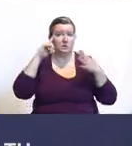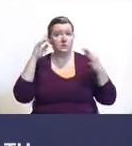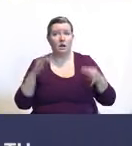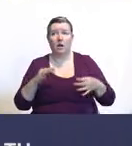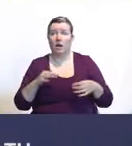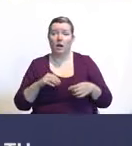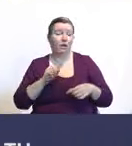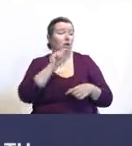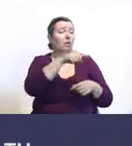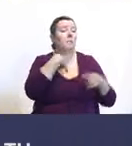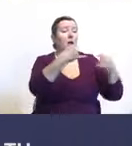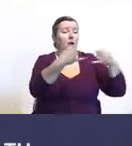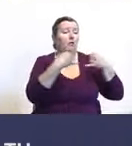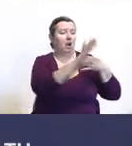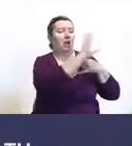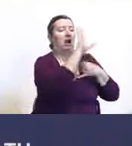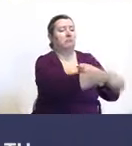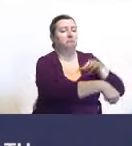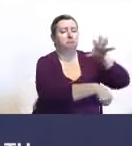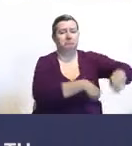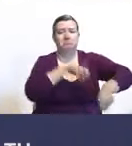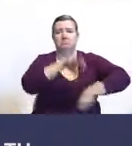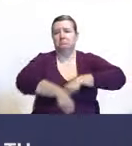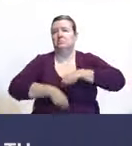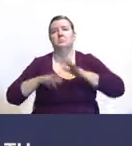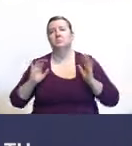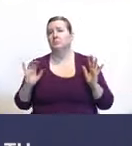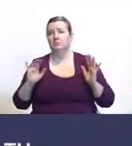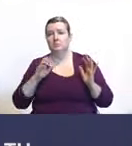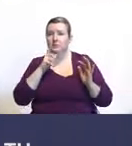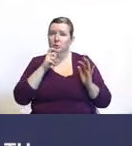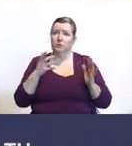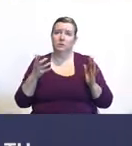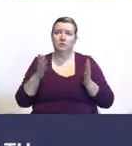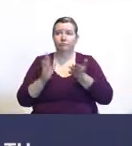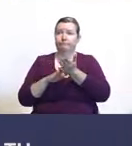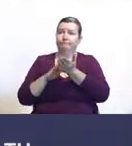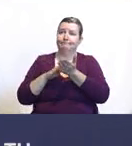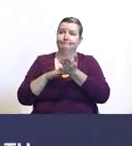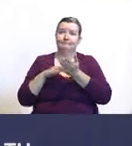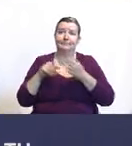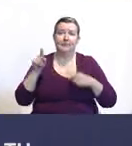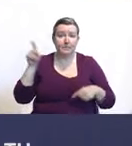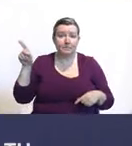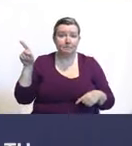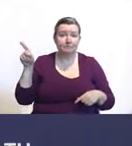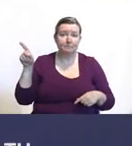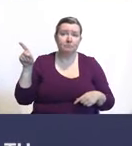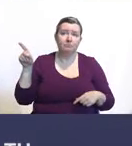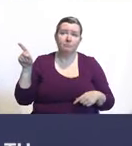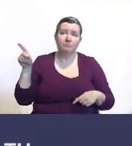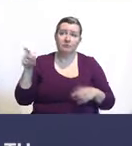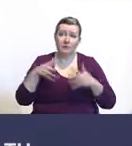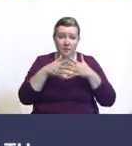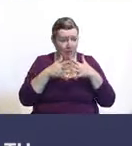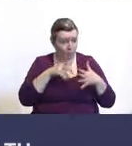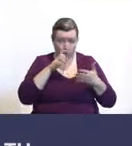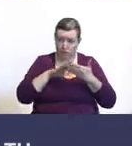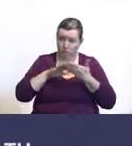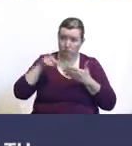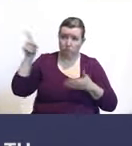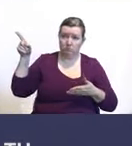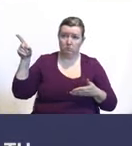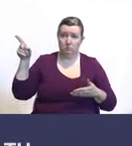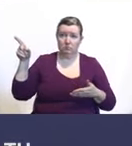borders. And anybody who is laudatory toward him, who's an American, should be ashamed of themselves. And that includes